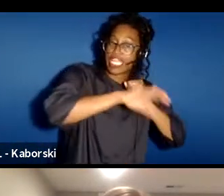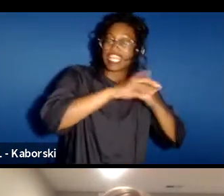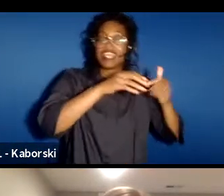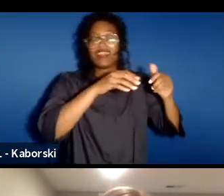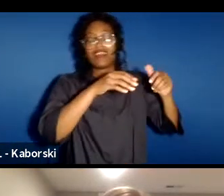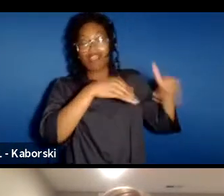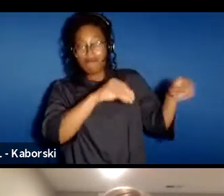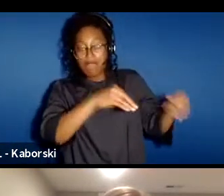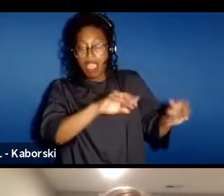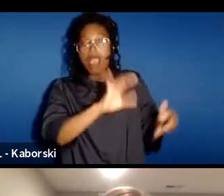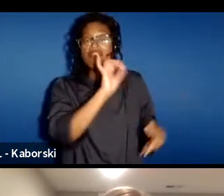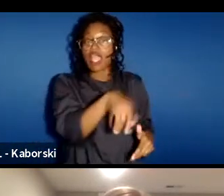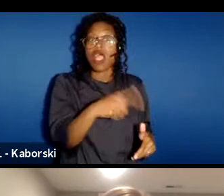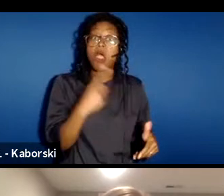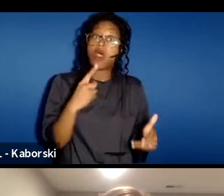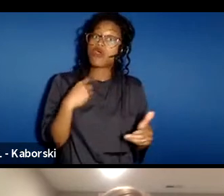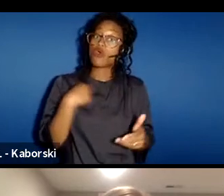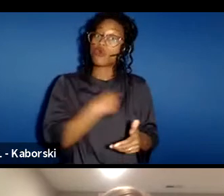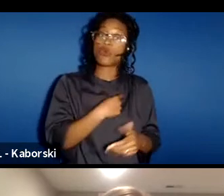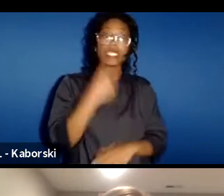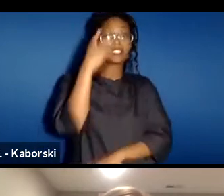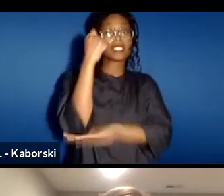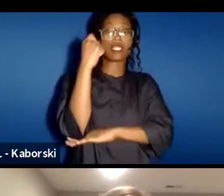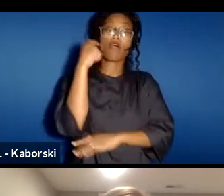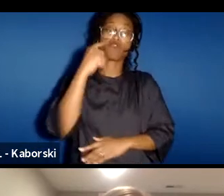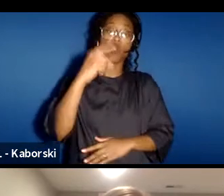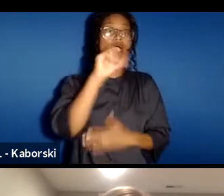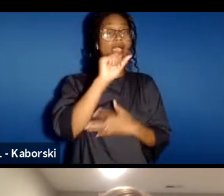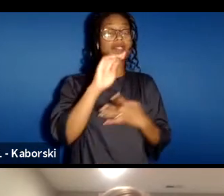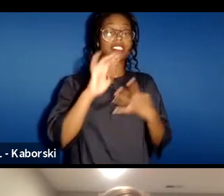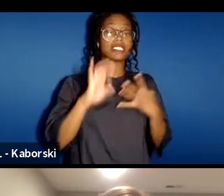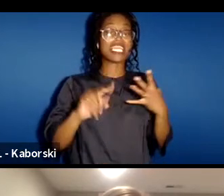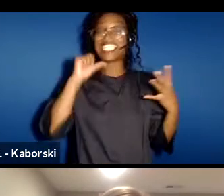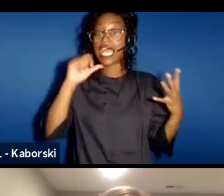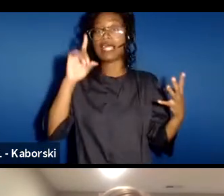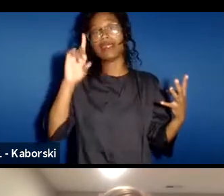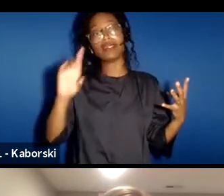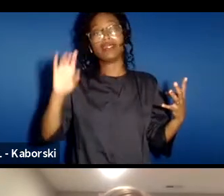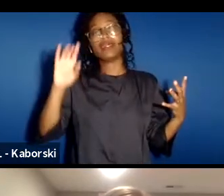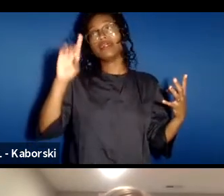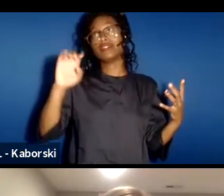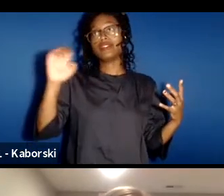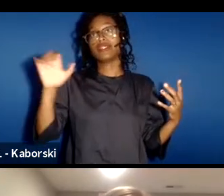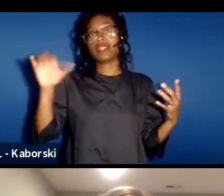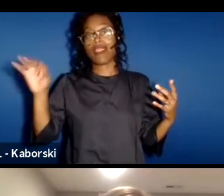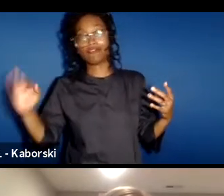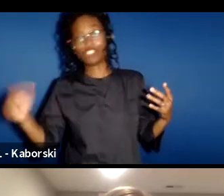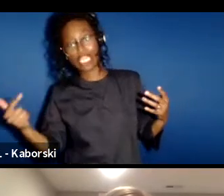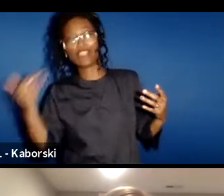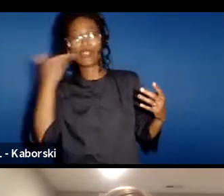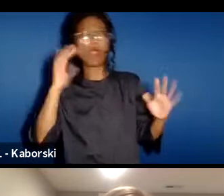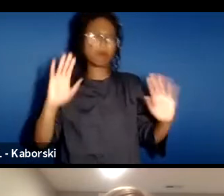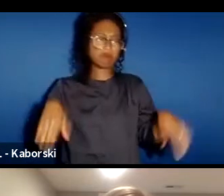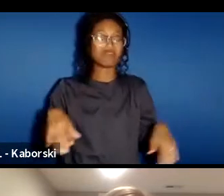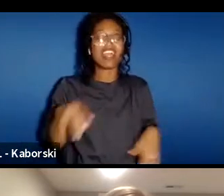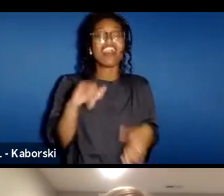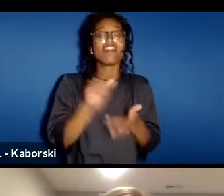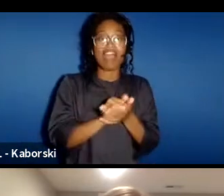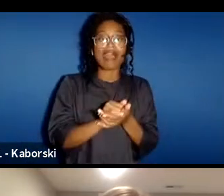come out and say, hey, we stand for A, B, C, and D, and not E, F, G, those kinds of things. I